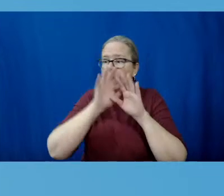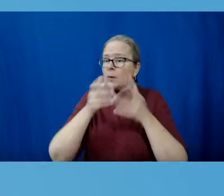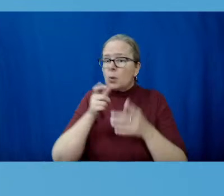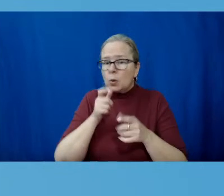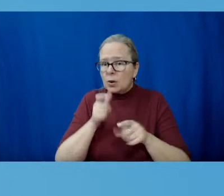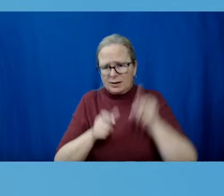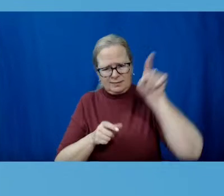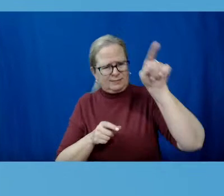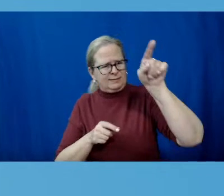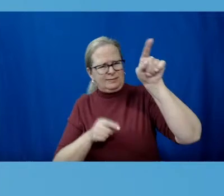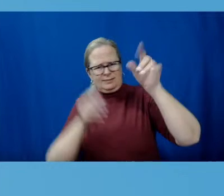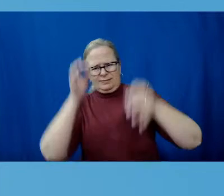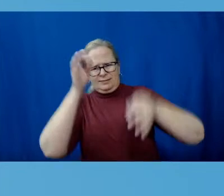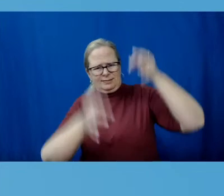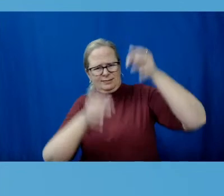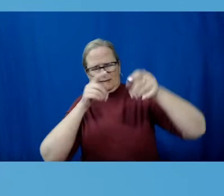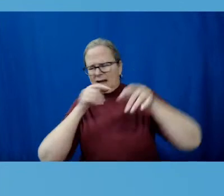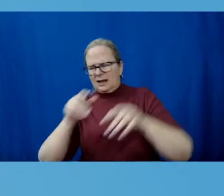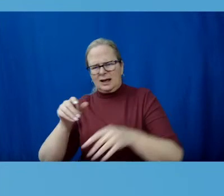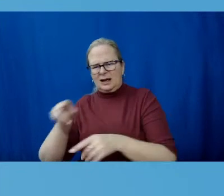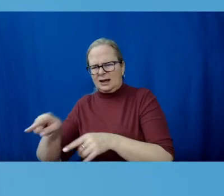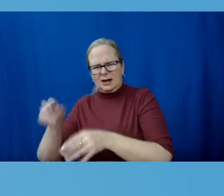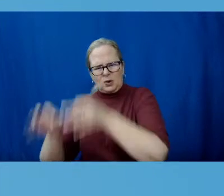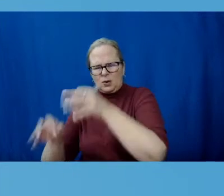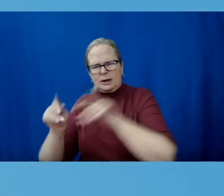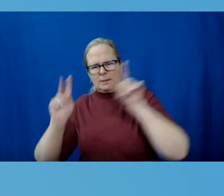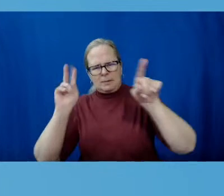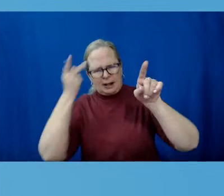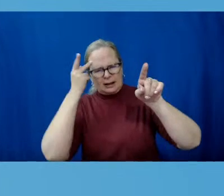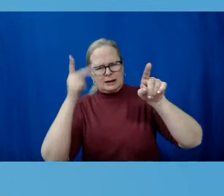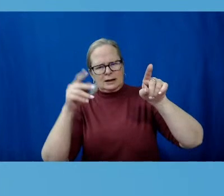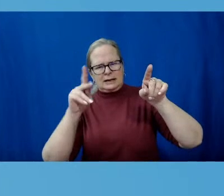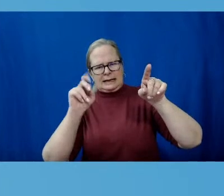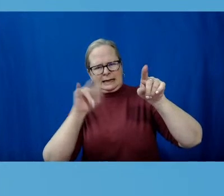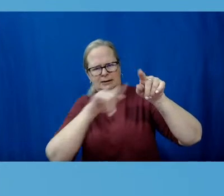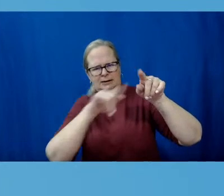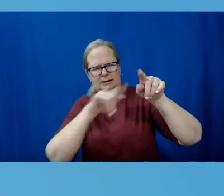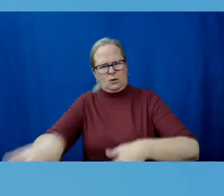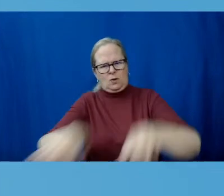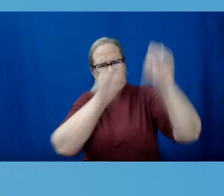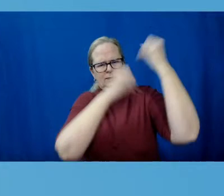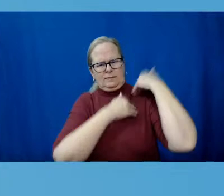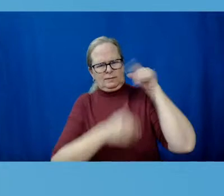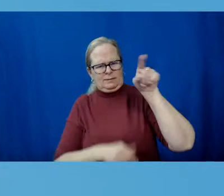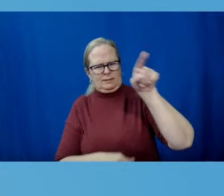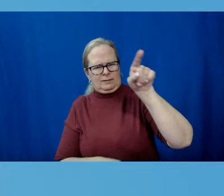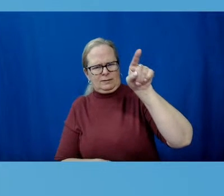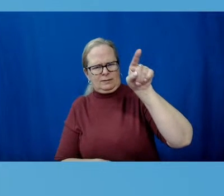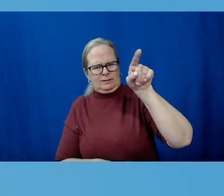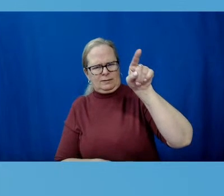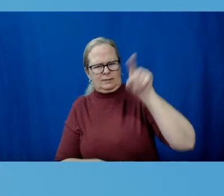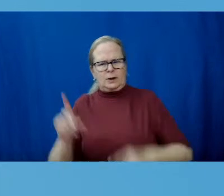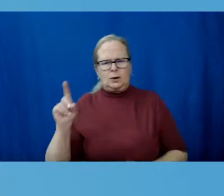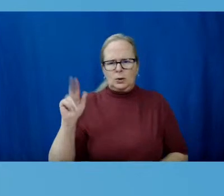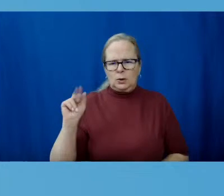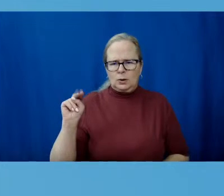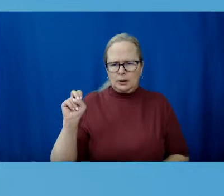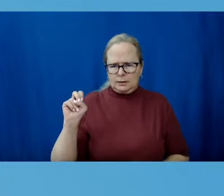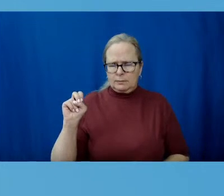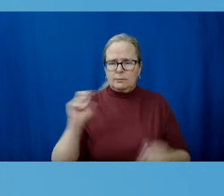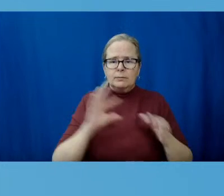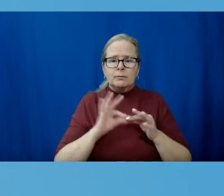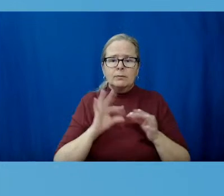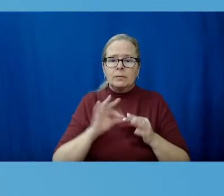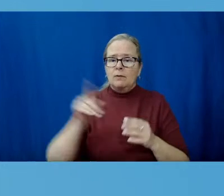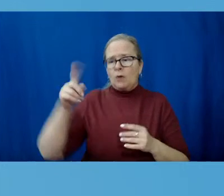Duane is referring to, just for the viewers, a number of charter challenges where individuals are claiming that